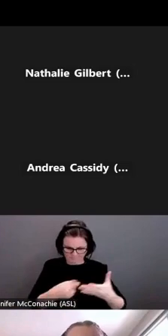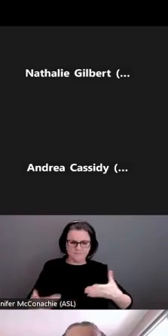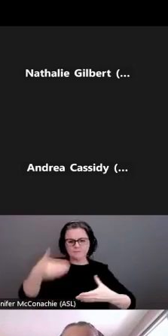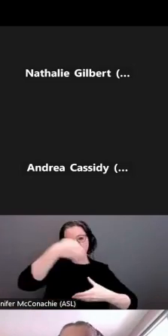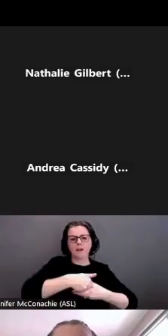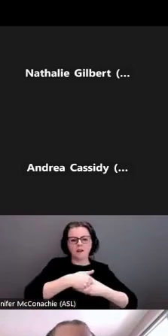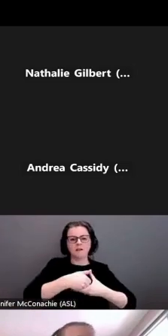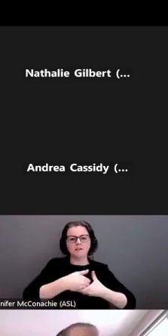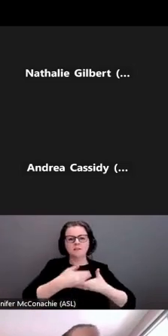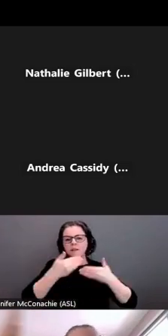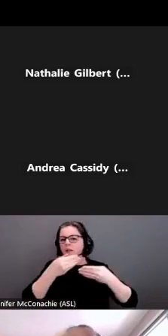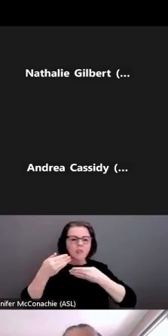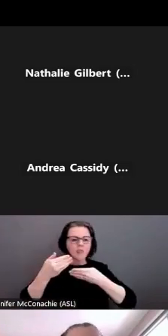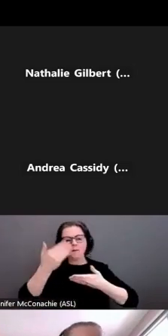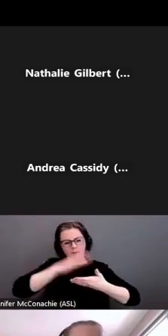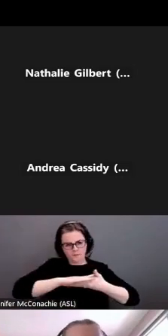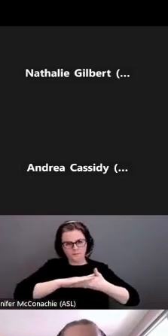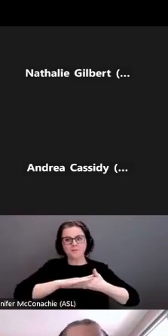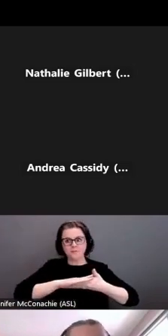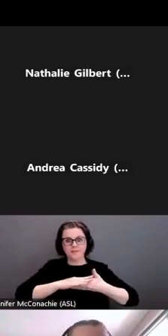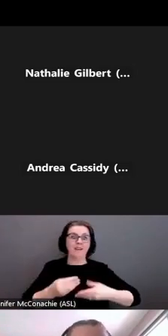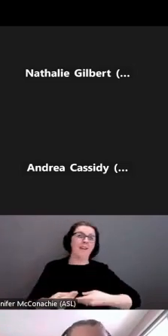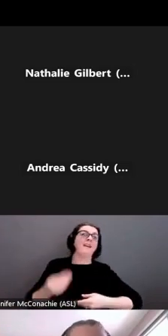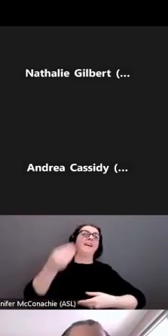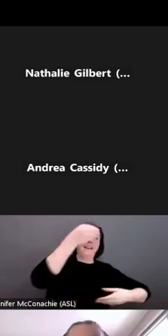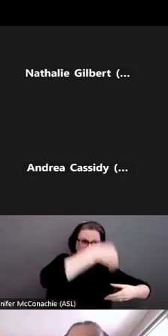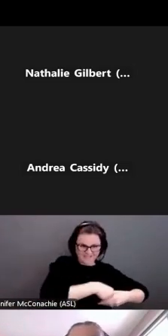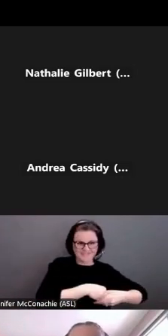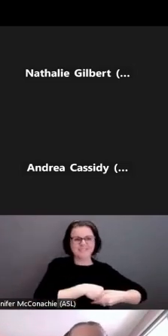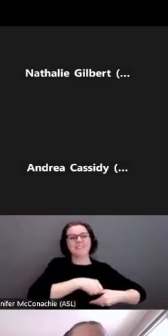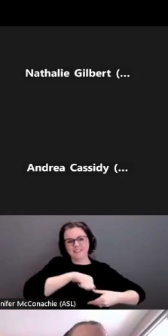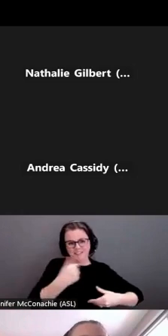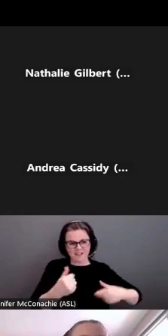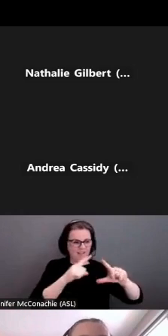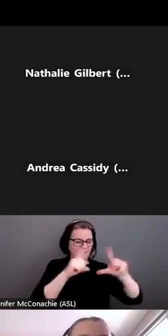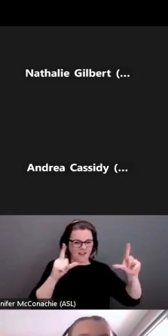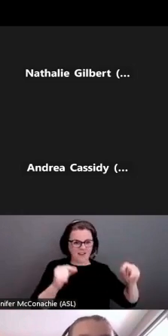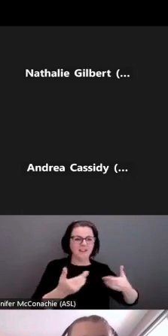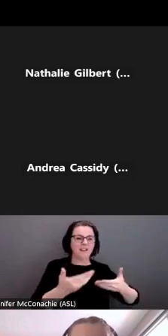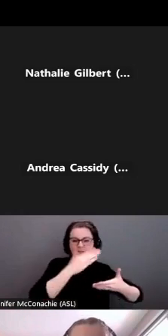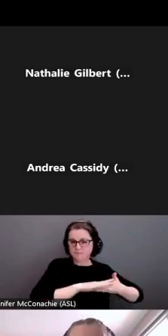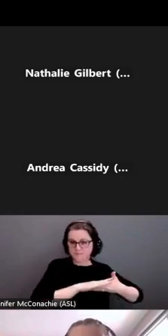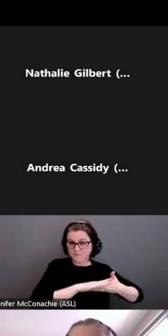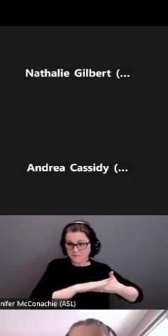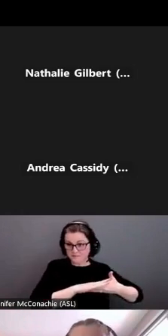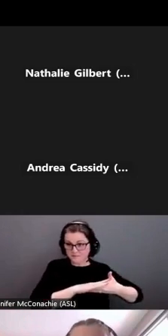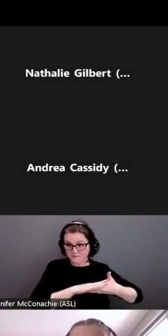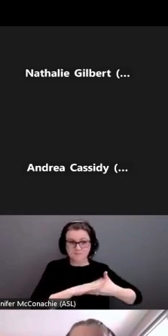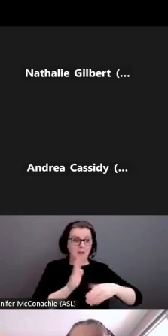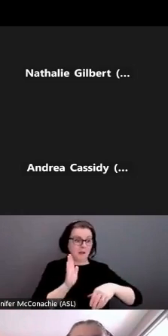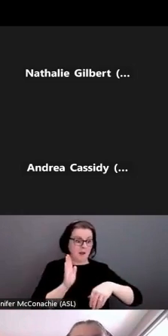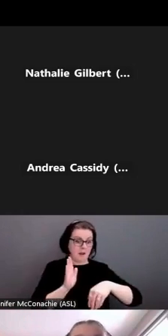envelope, and that envelope goes inside another envelope. So that way, when we receive the